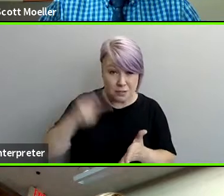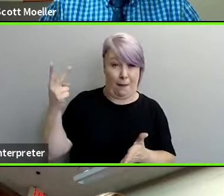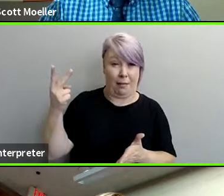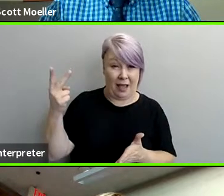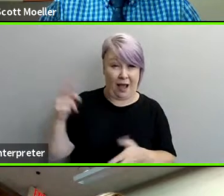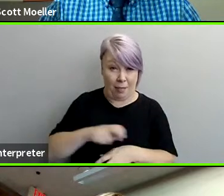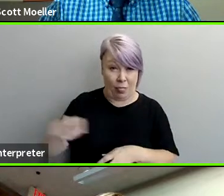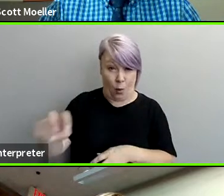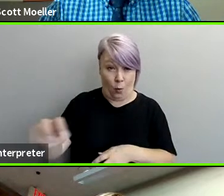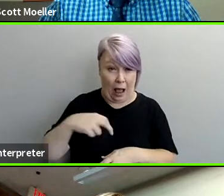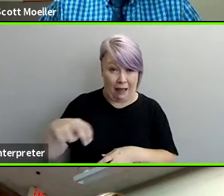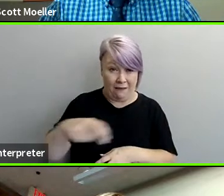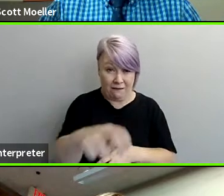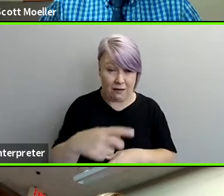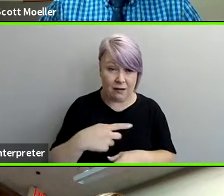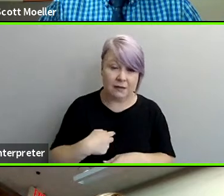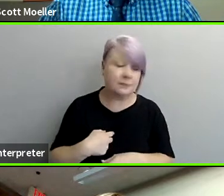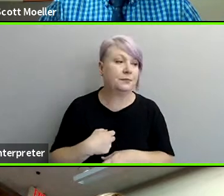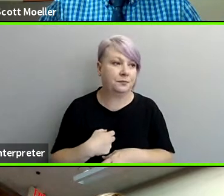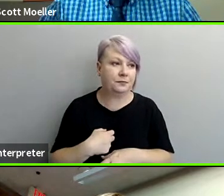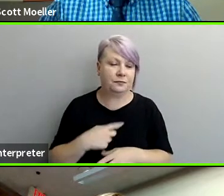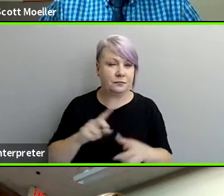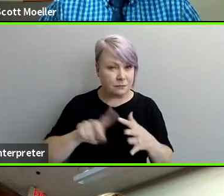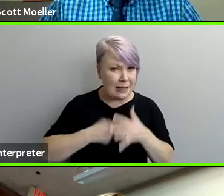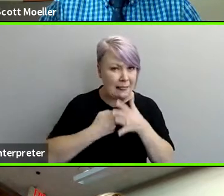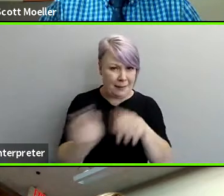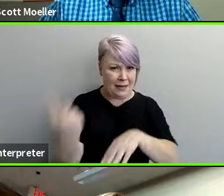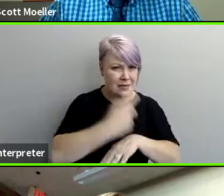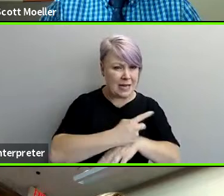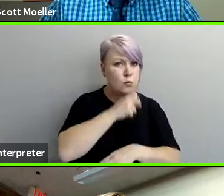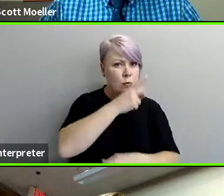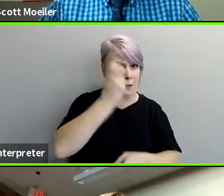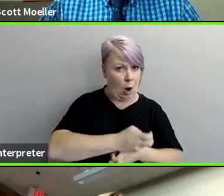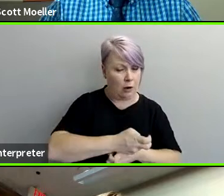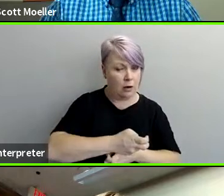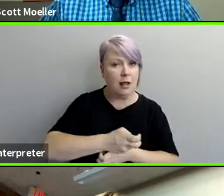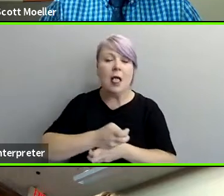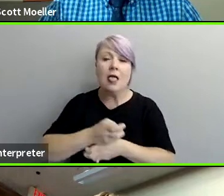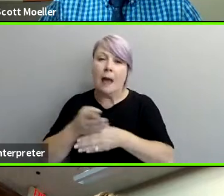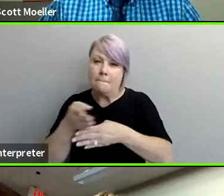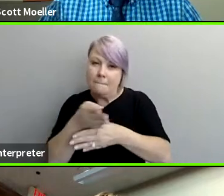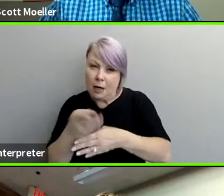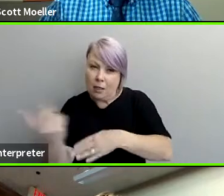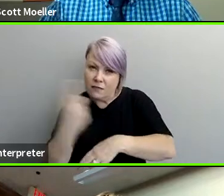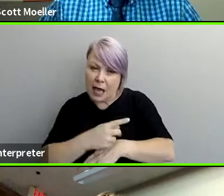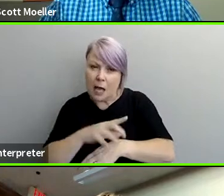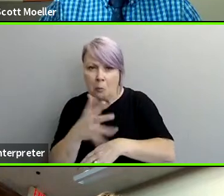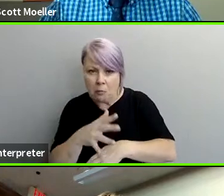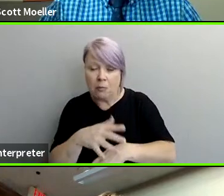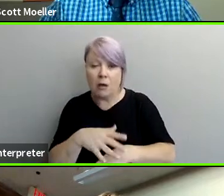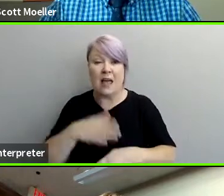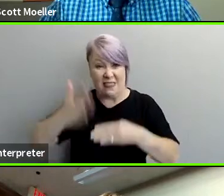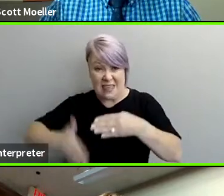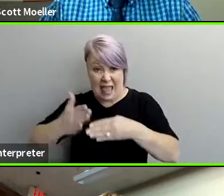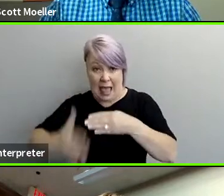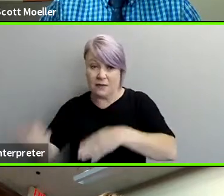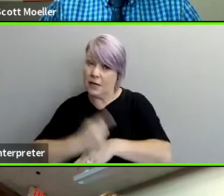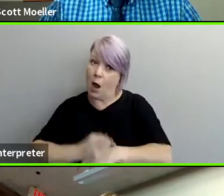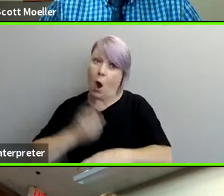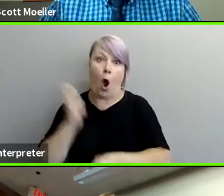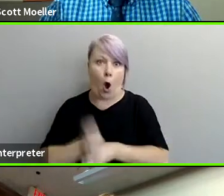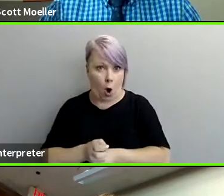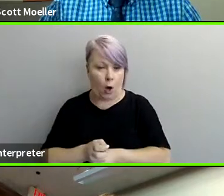the beginning of the day and the end of the day. The middle of the day is pretty good right now, but those bookends of the day, it's challenging, especially if you have a